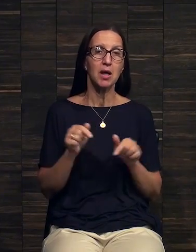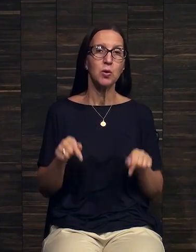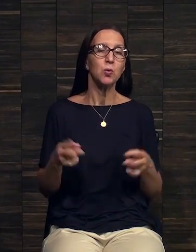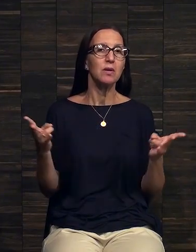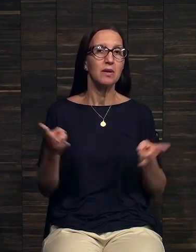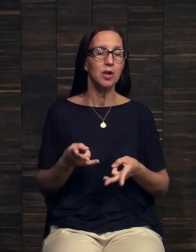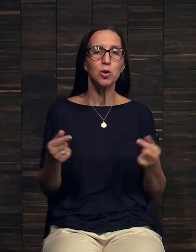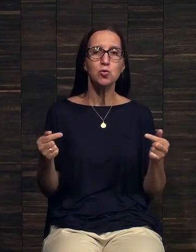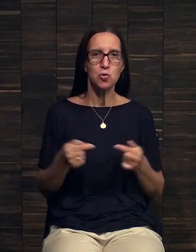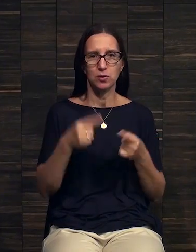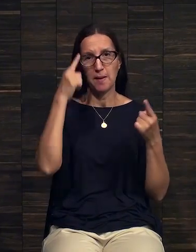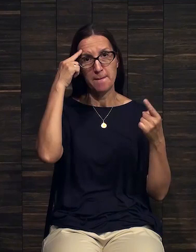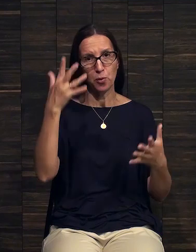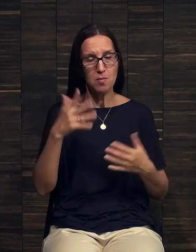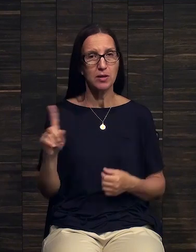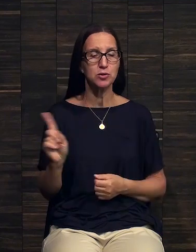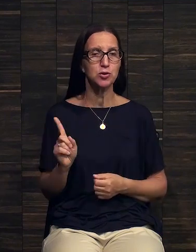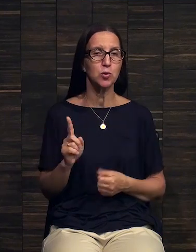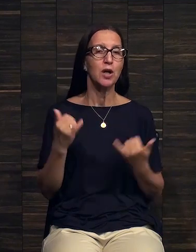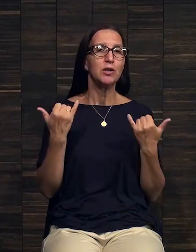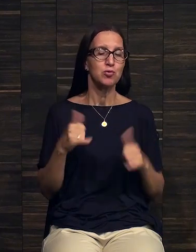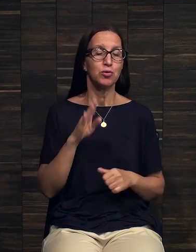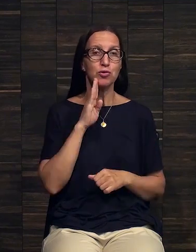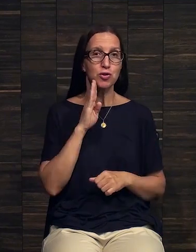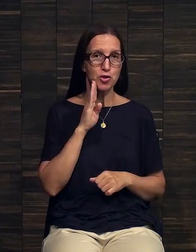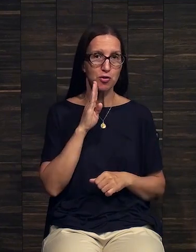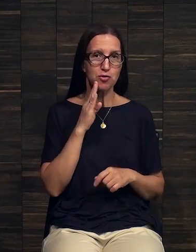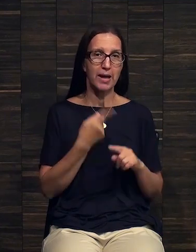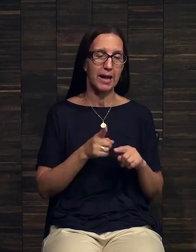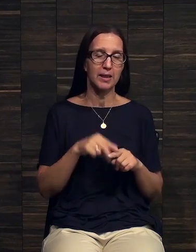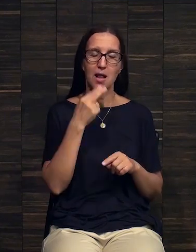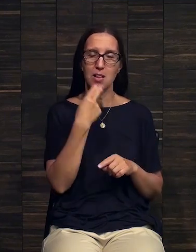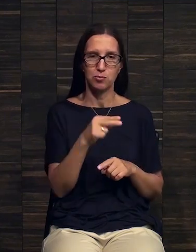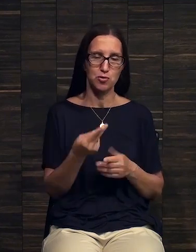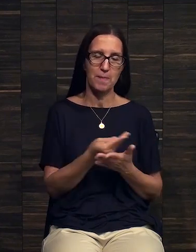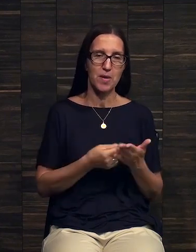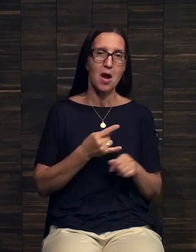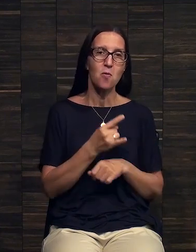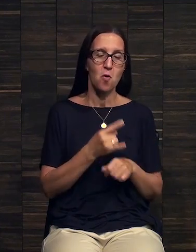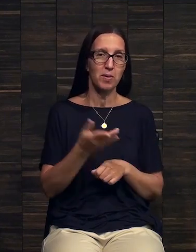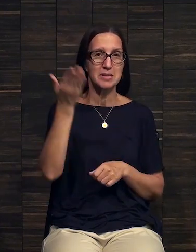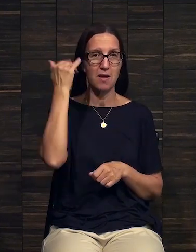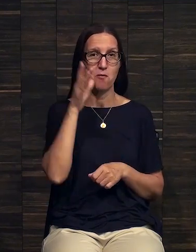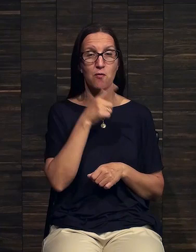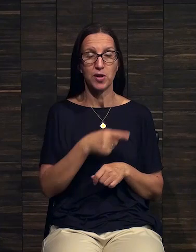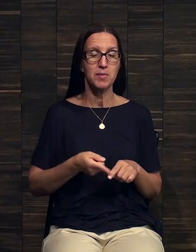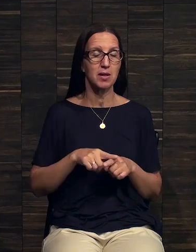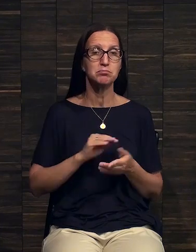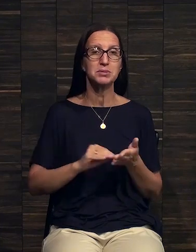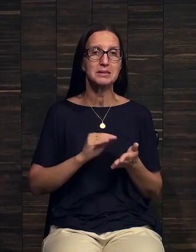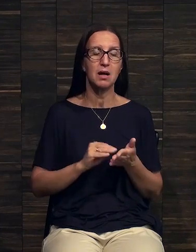also promoting homosexuality. And this is a Wonder Woman. Wonder Woman